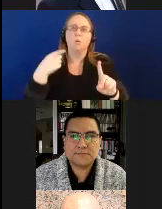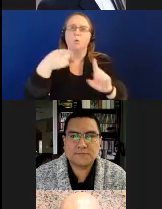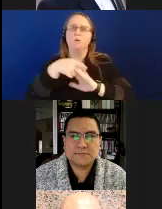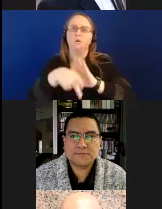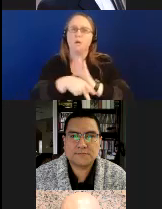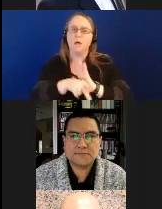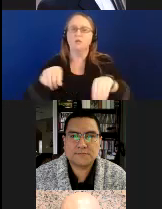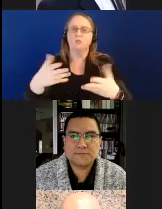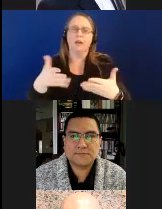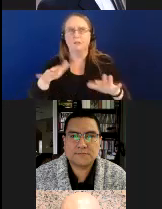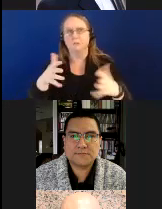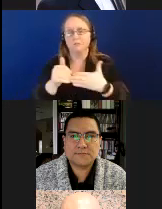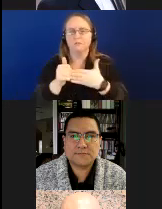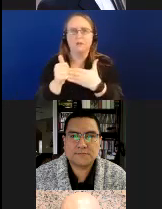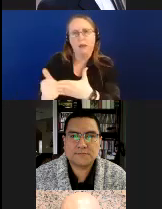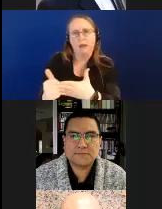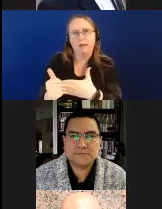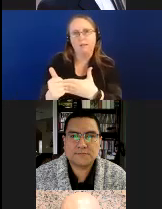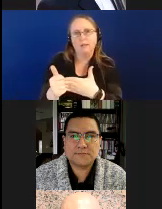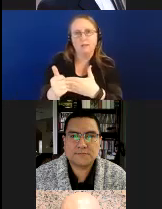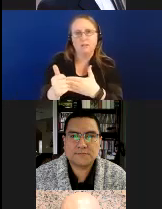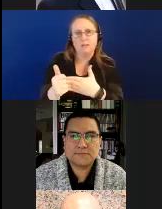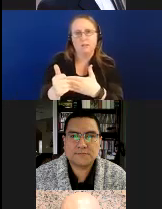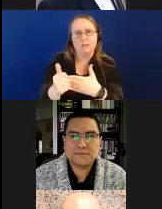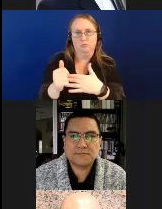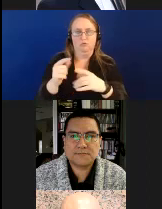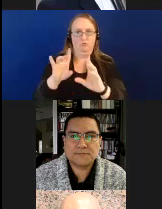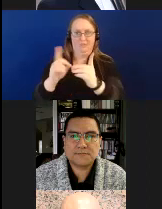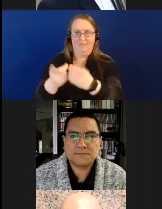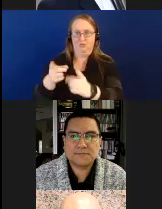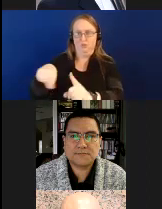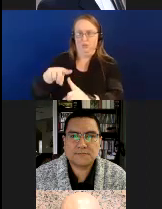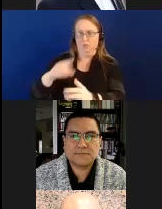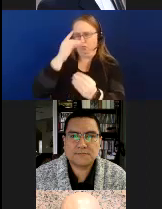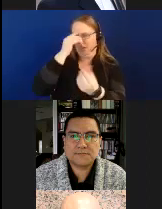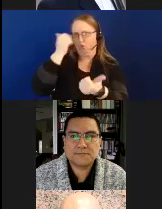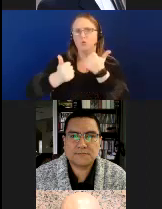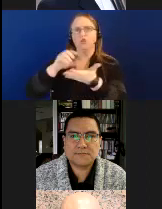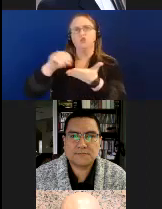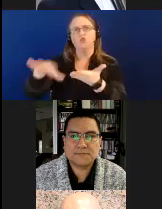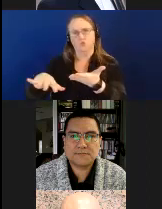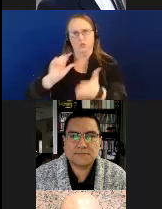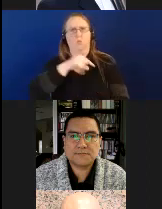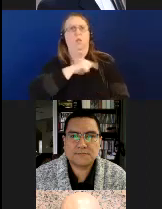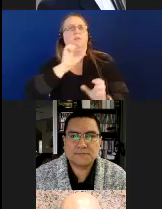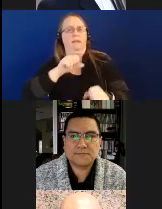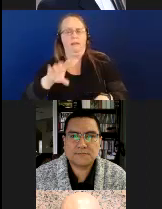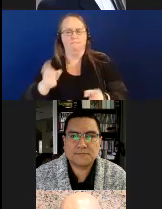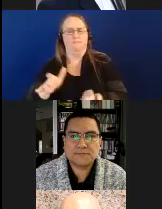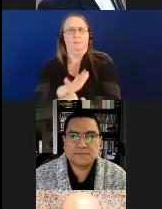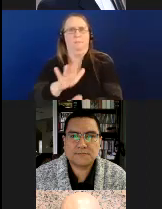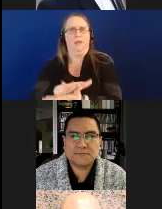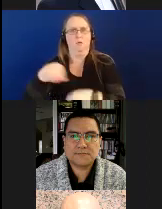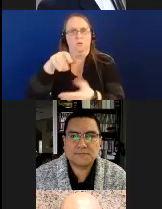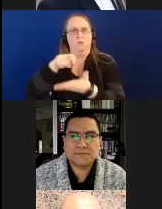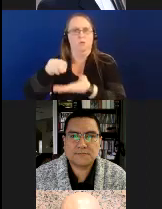some guidance to districts in how to think about which students qualify for a paper administration, particularly